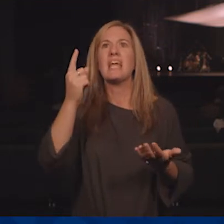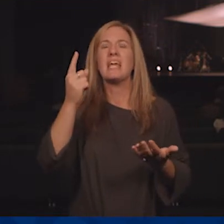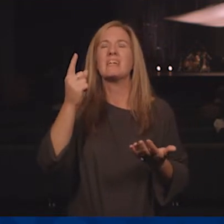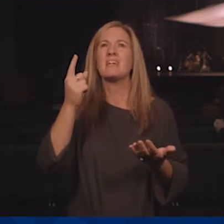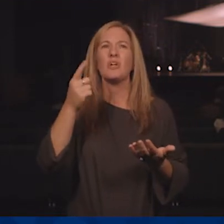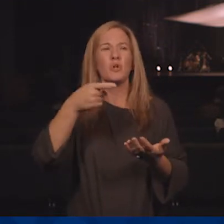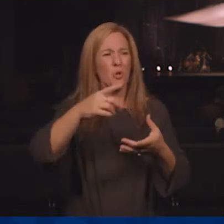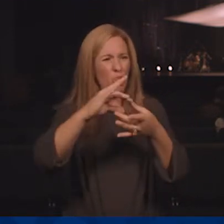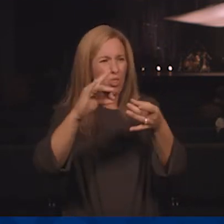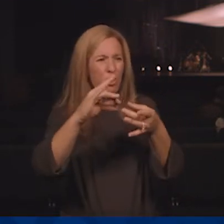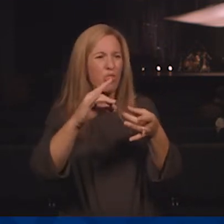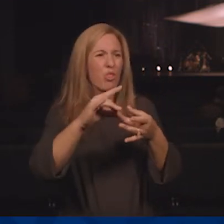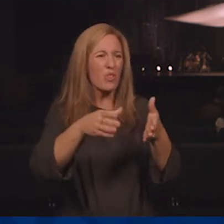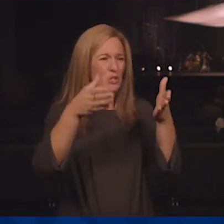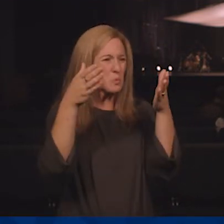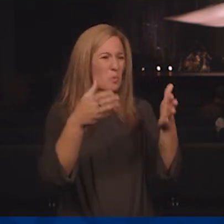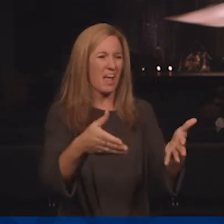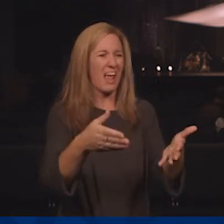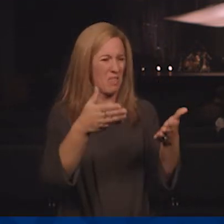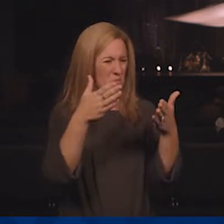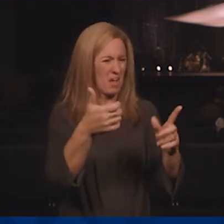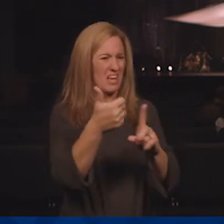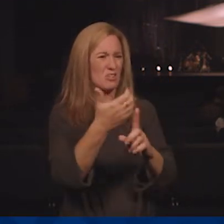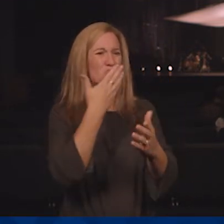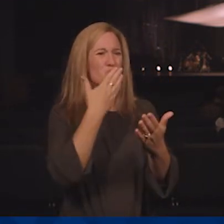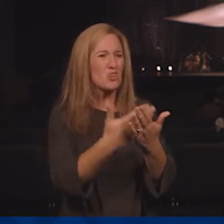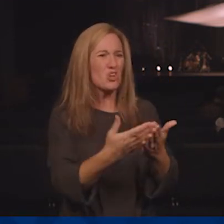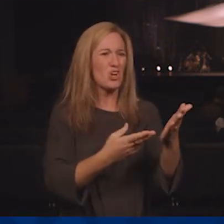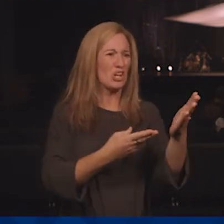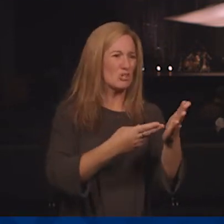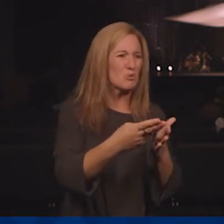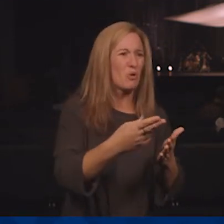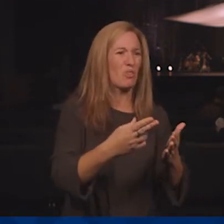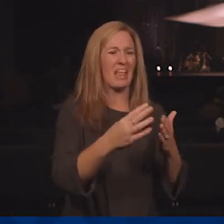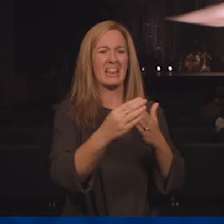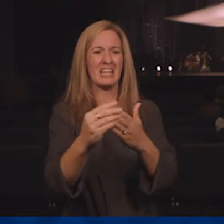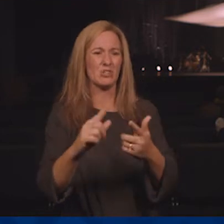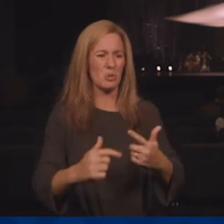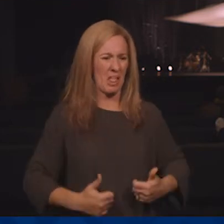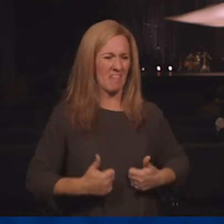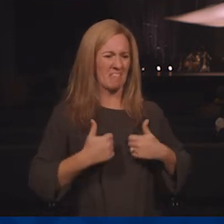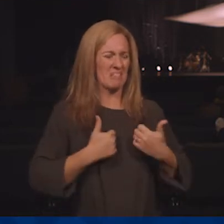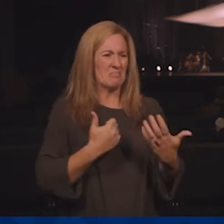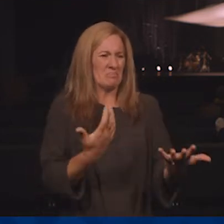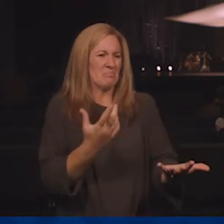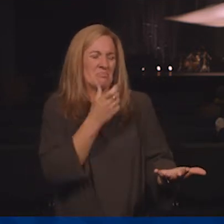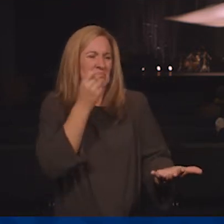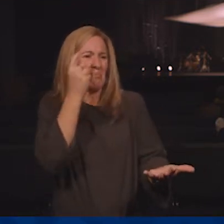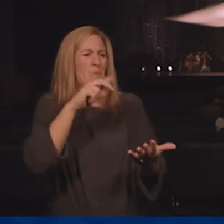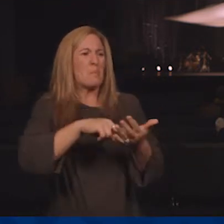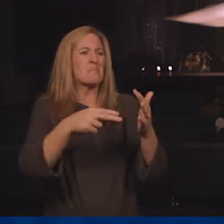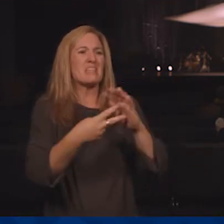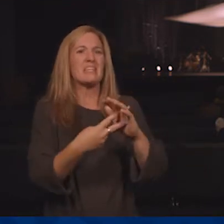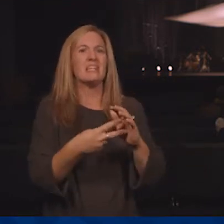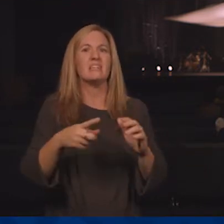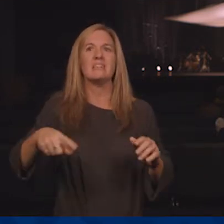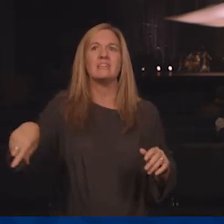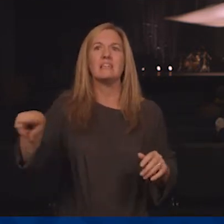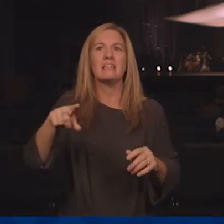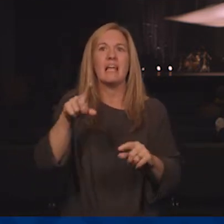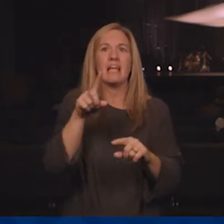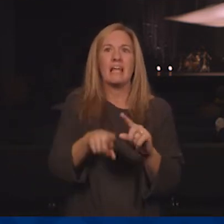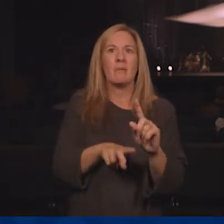way, and the way is good, and the way is true, and the way leads to life. Most of our world has no